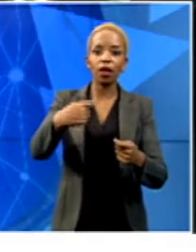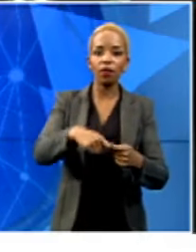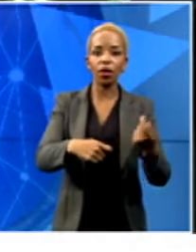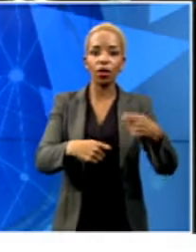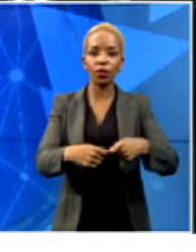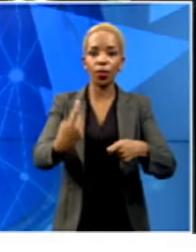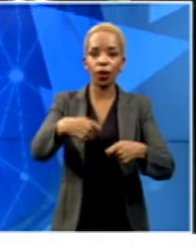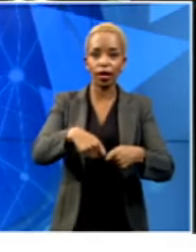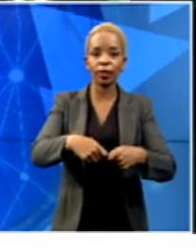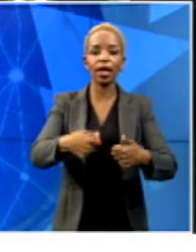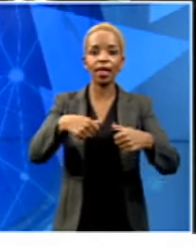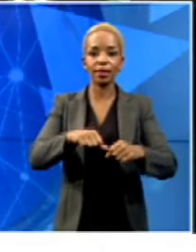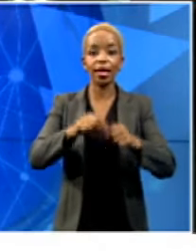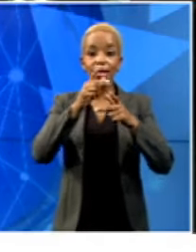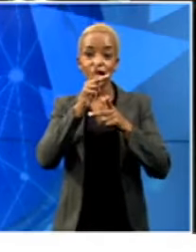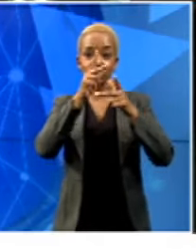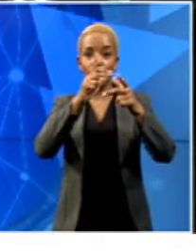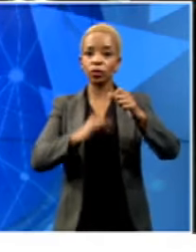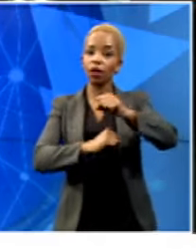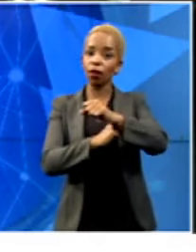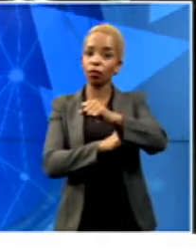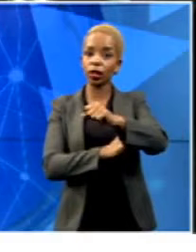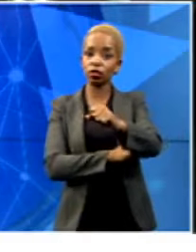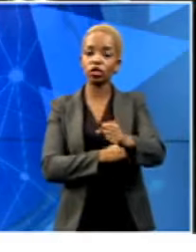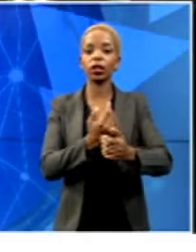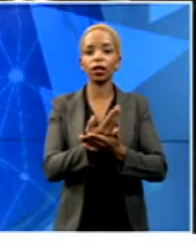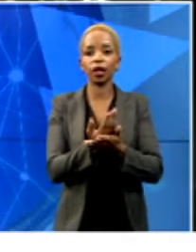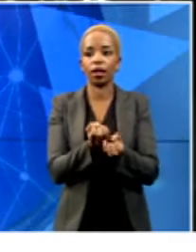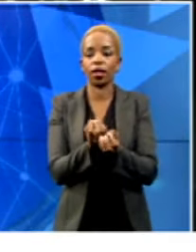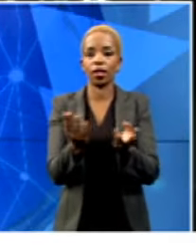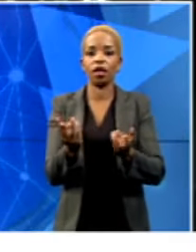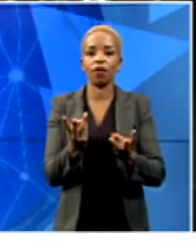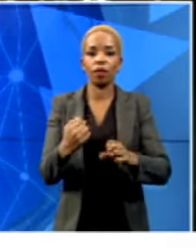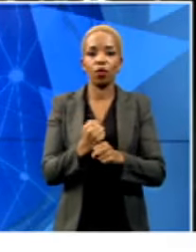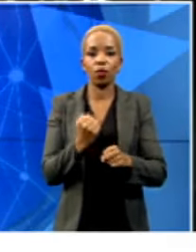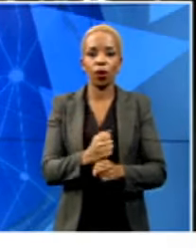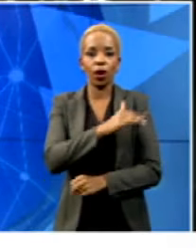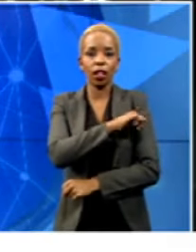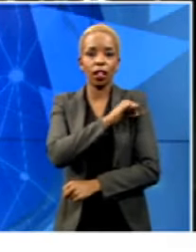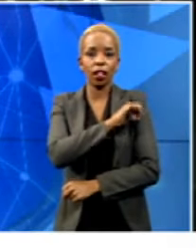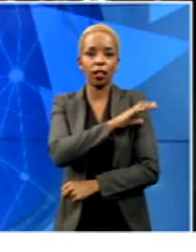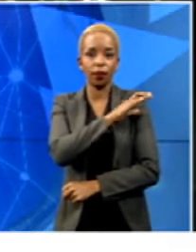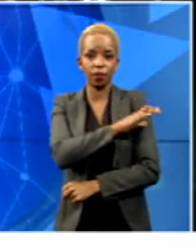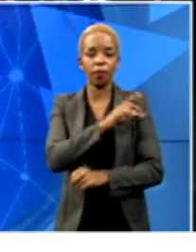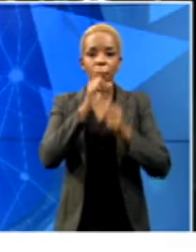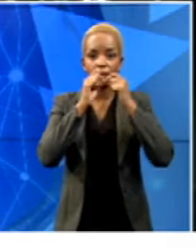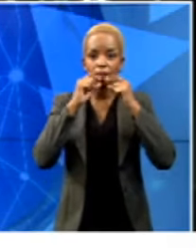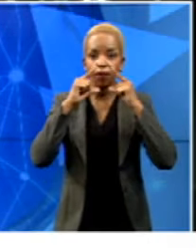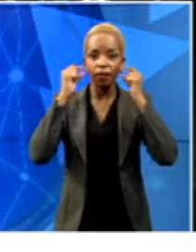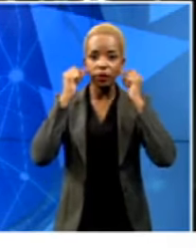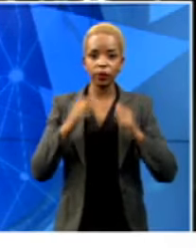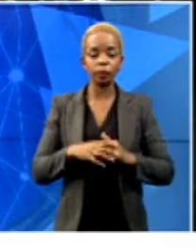in turn give our frontline workers these masks. And Danny, where will you be sourcing the masks from? Because we